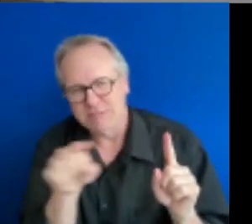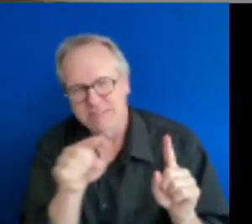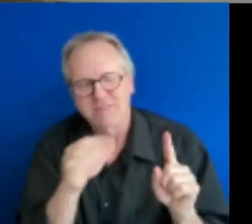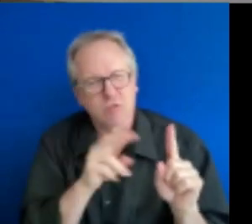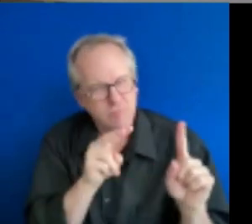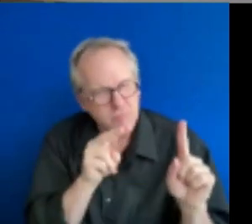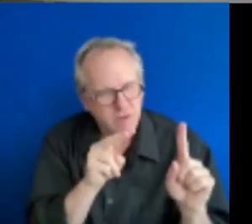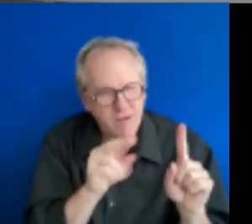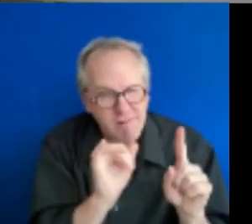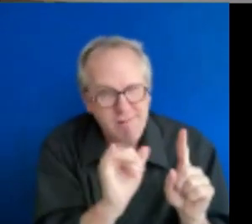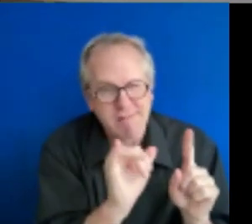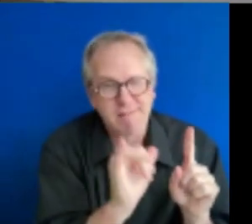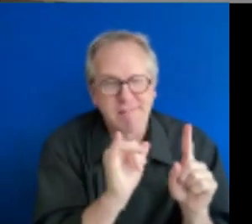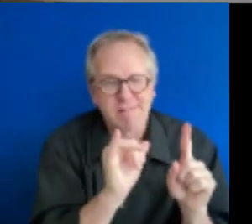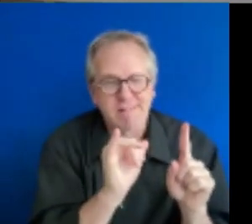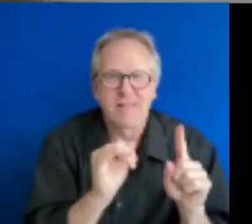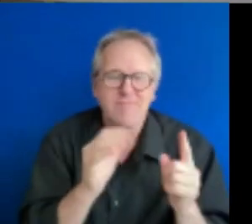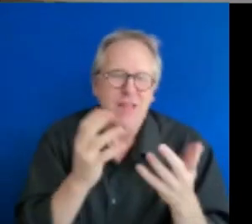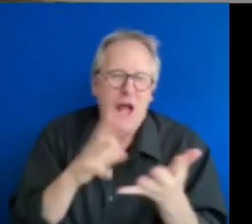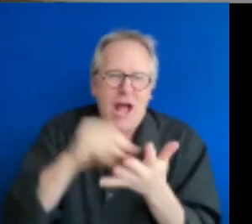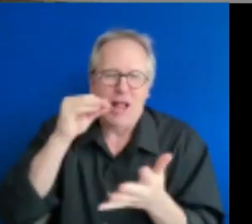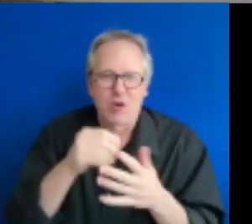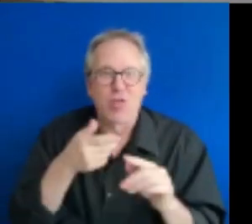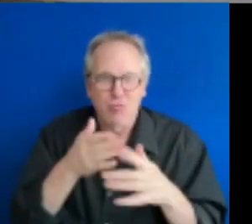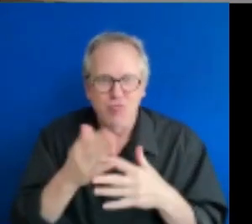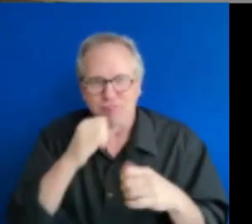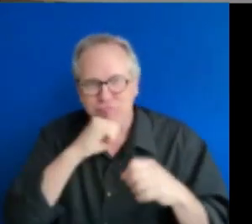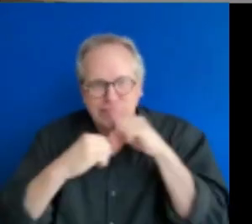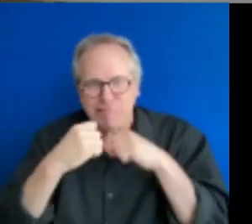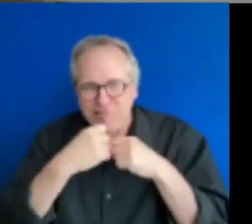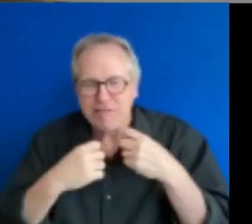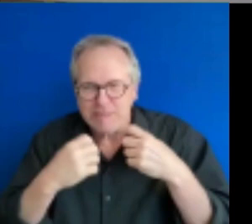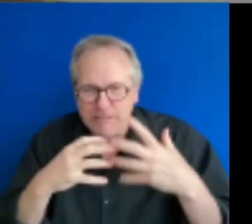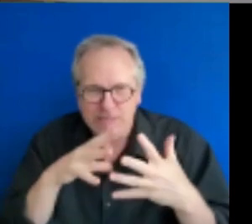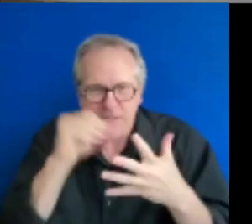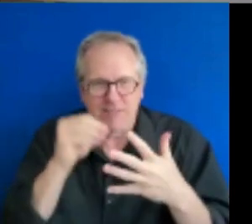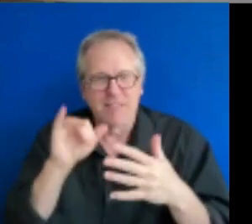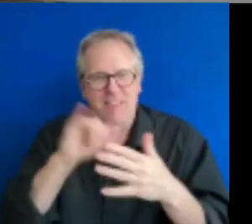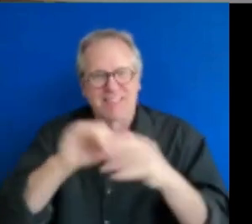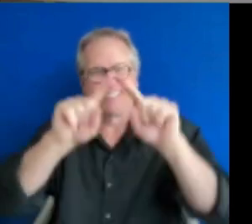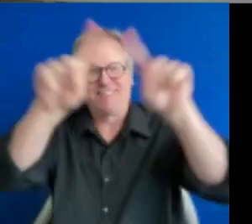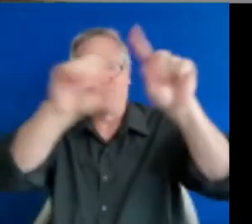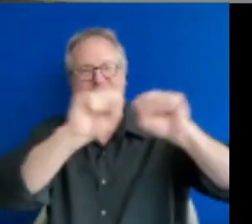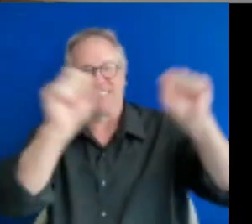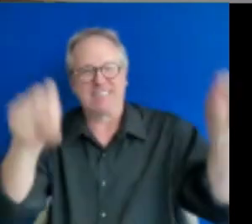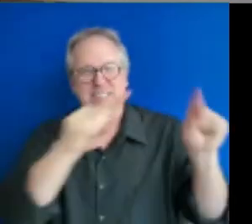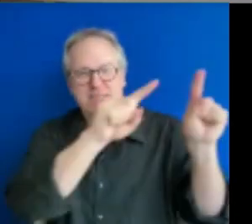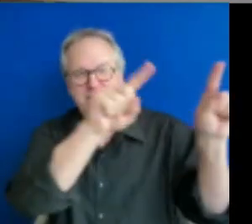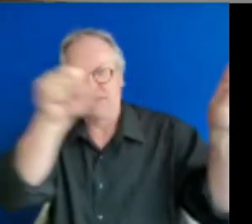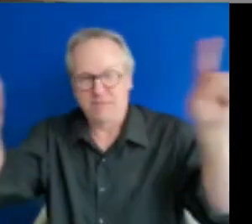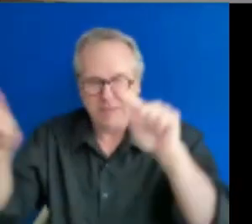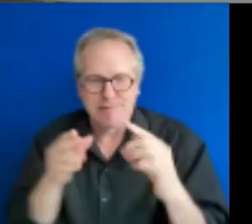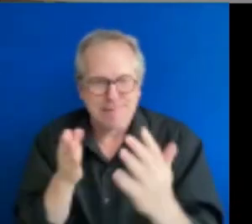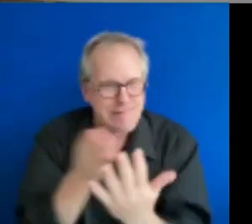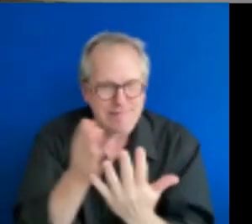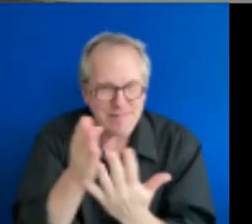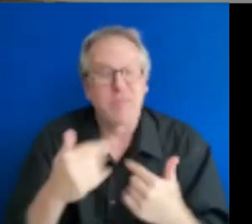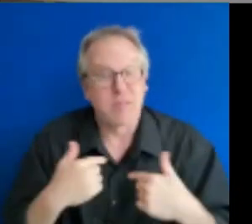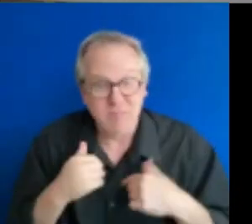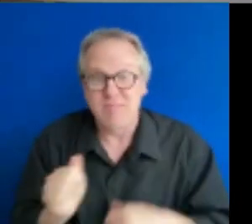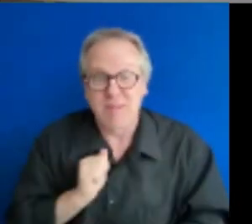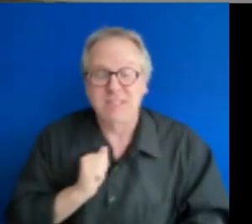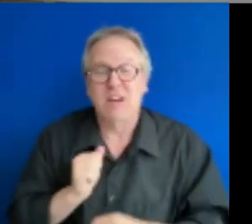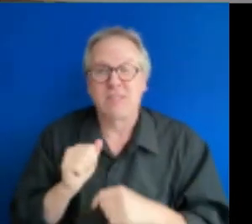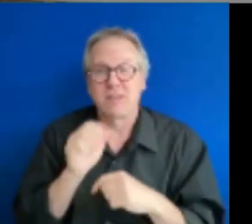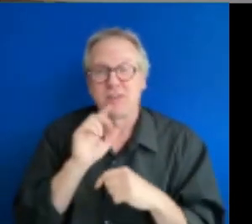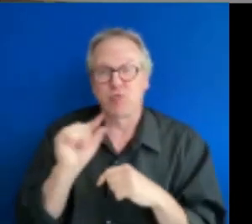in the school of hard knocks, as it was, about how to navigate these systems. And then in my early 20s, I was